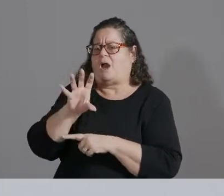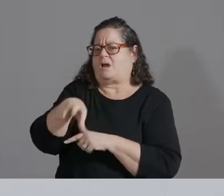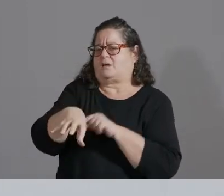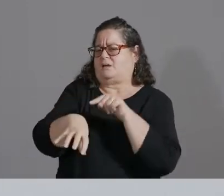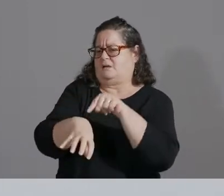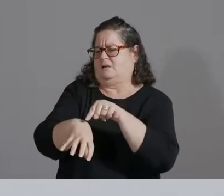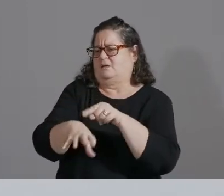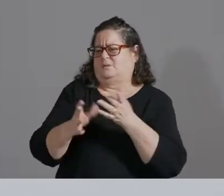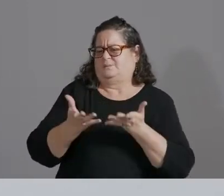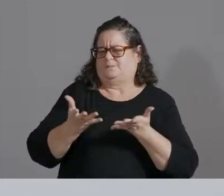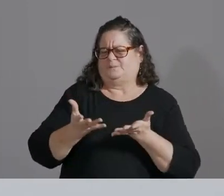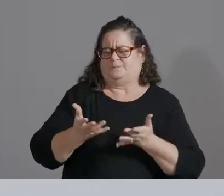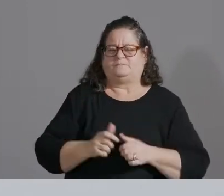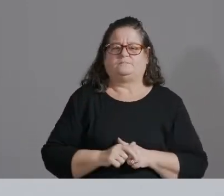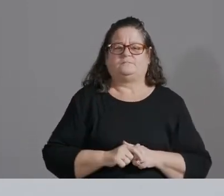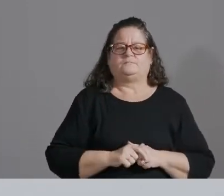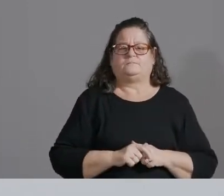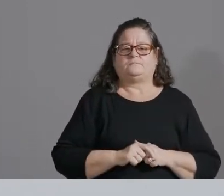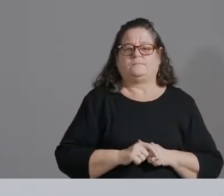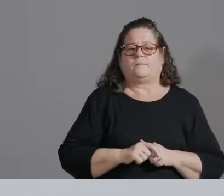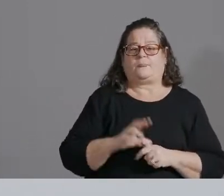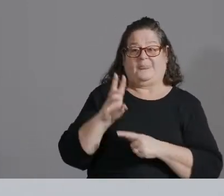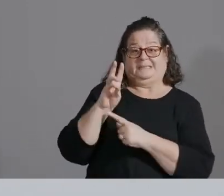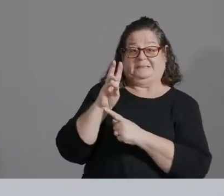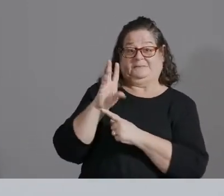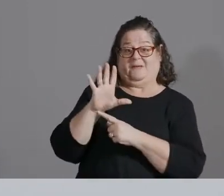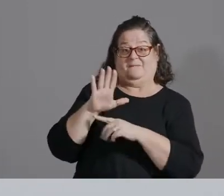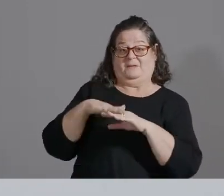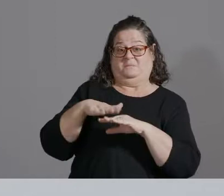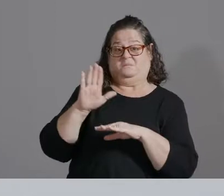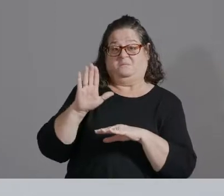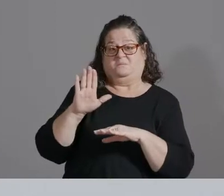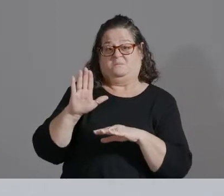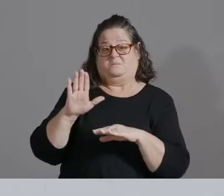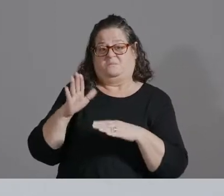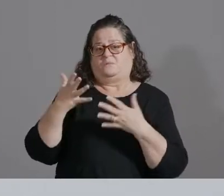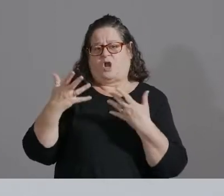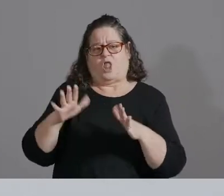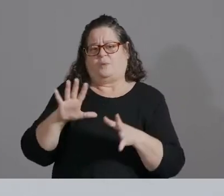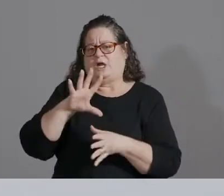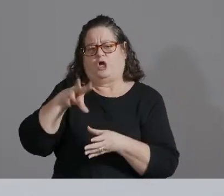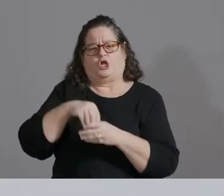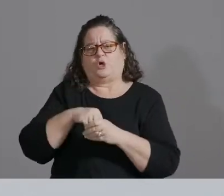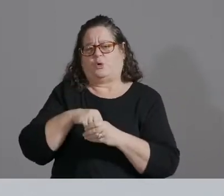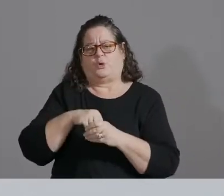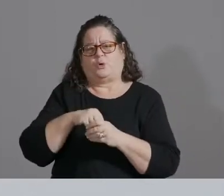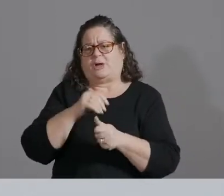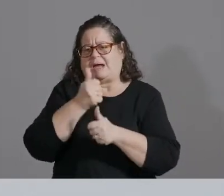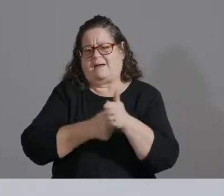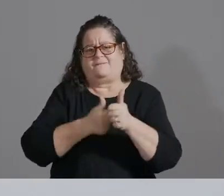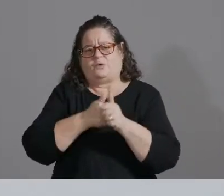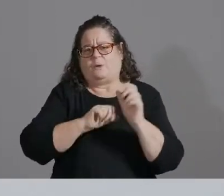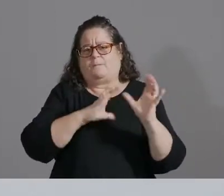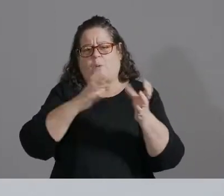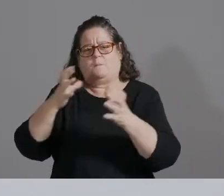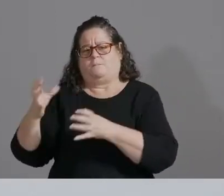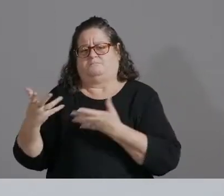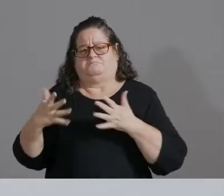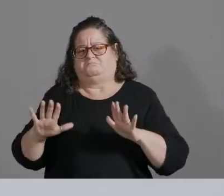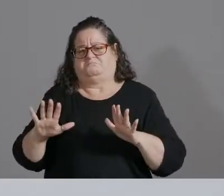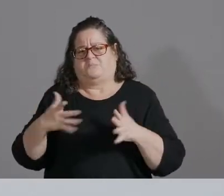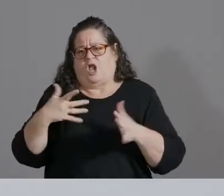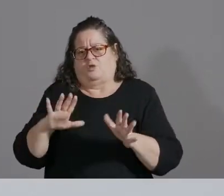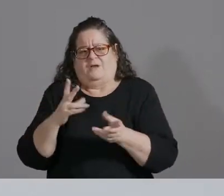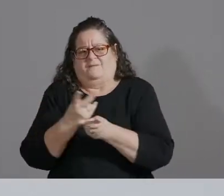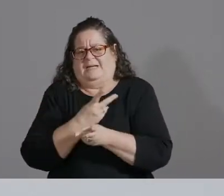in everybody's population estimate. So even if they're not doing that, we are including it just to make it simple. But